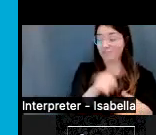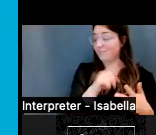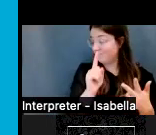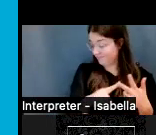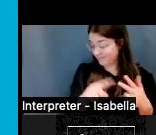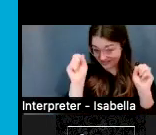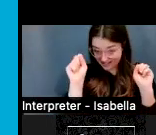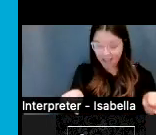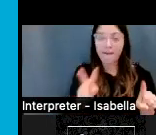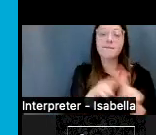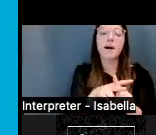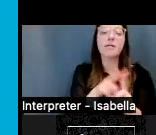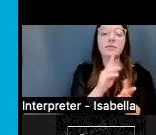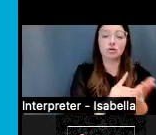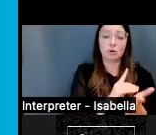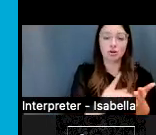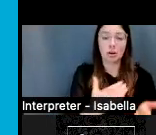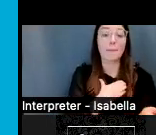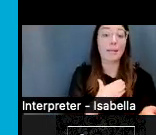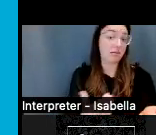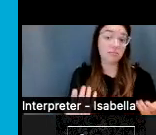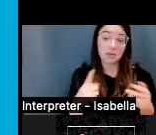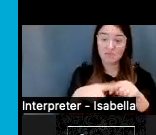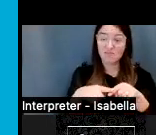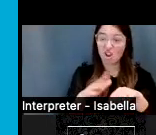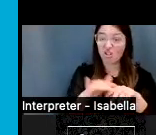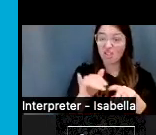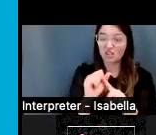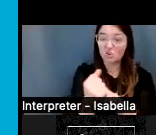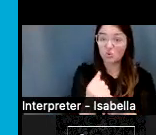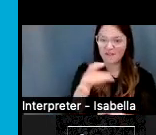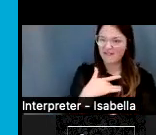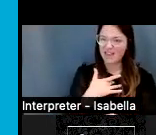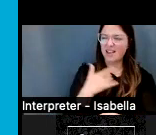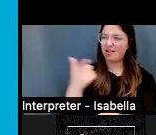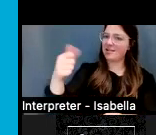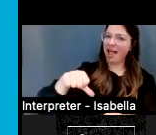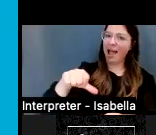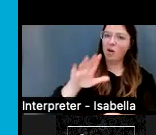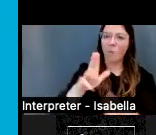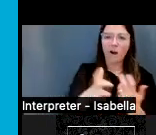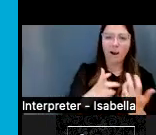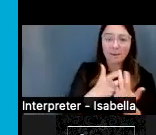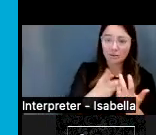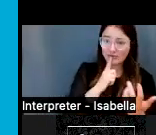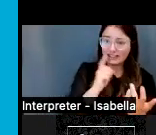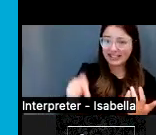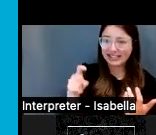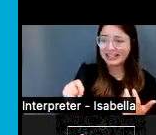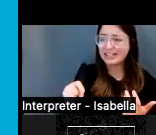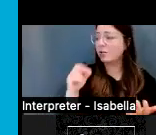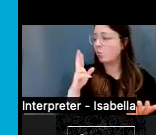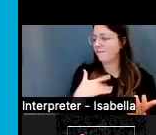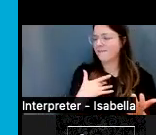complaint, potentially, depending on the situation. If you feel that, you know, you've been denied an accommodation you need, or if you feel that you've been